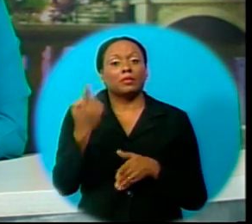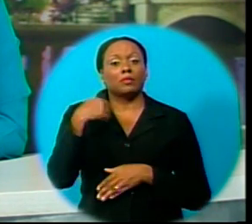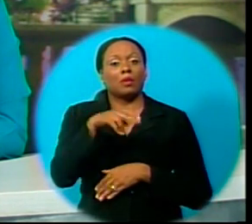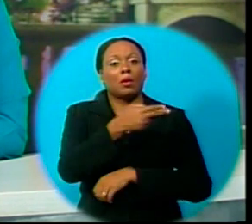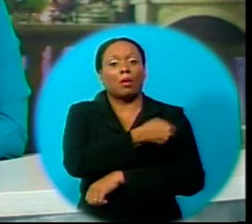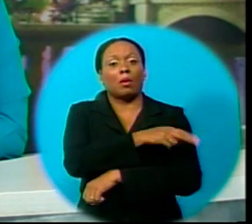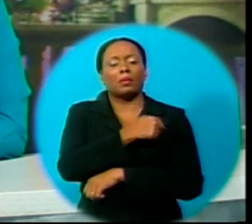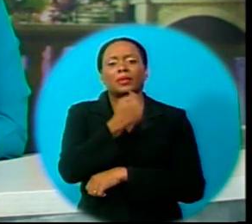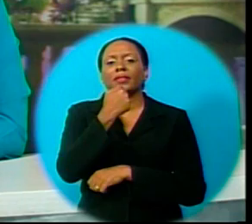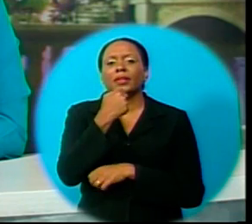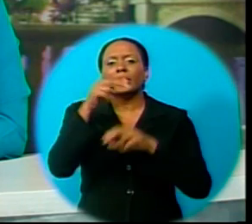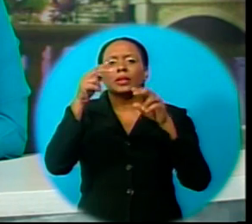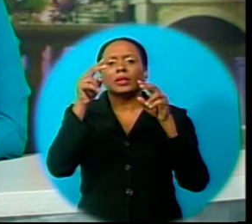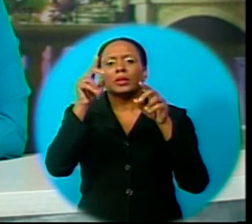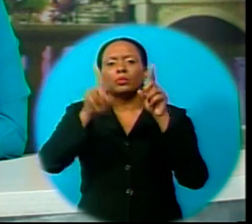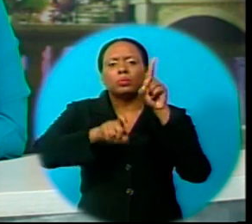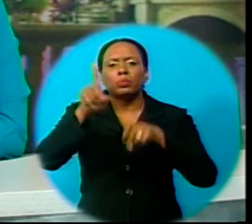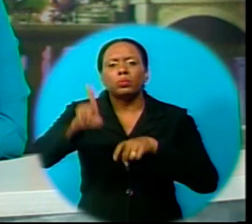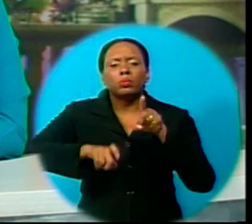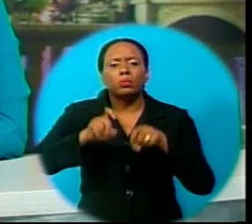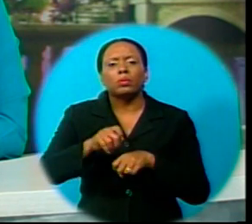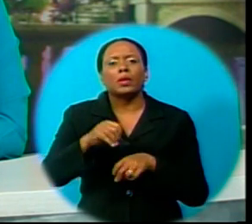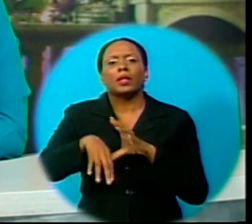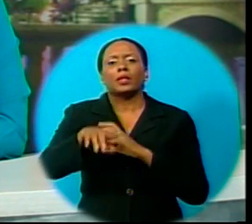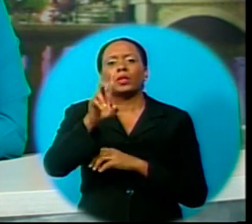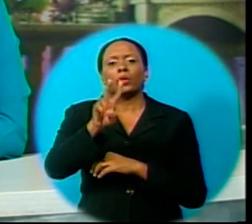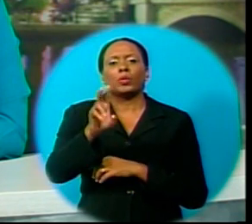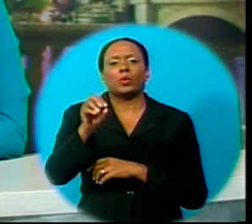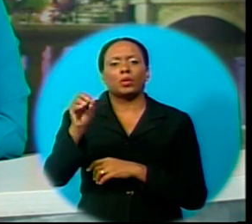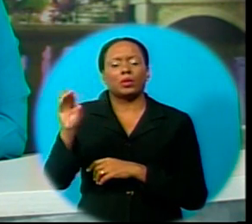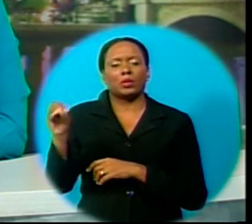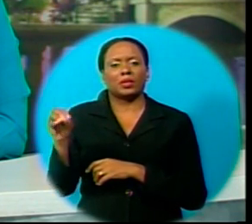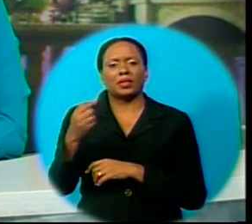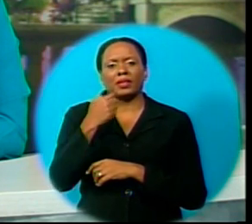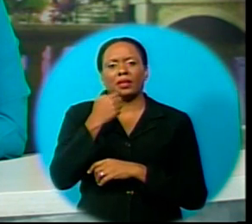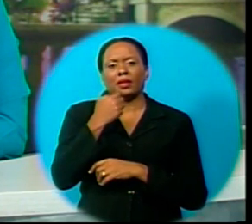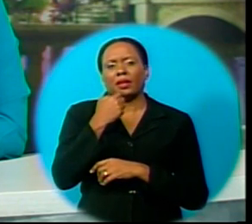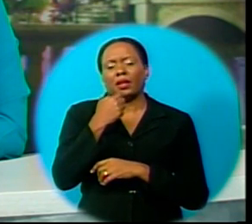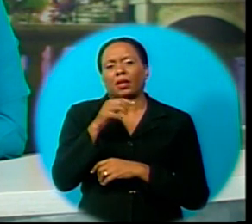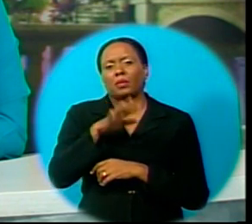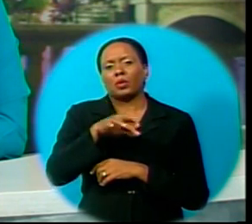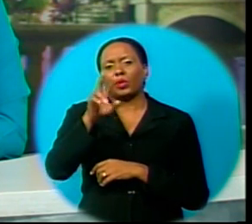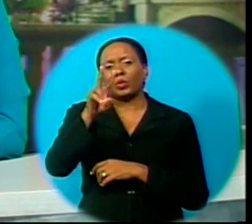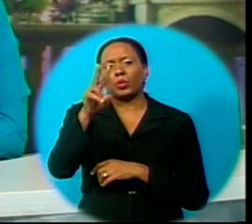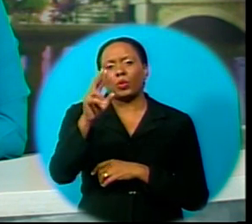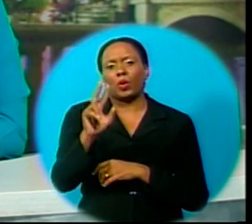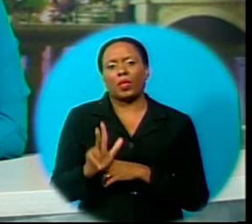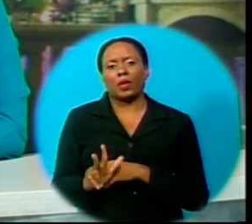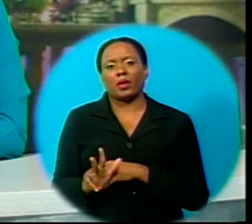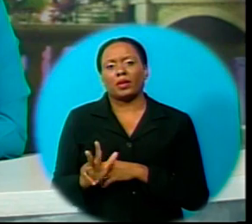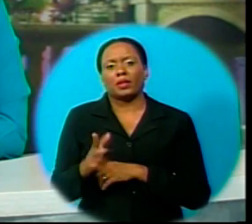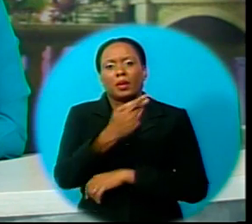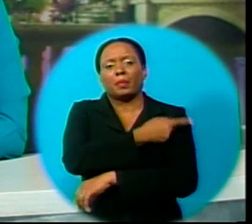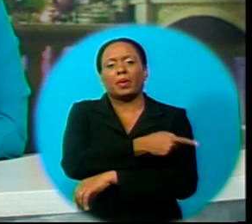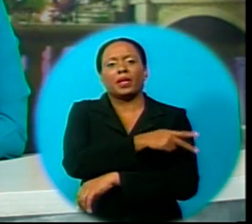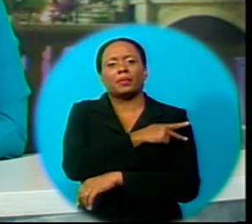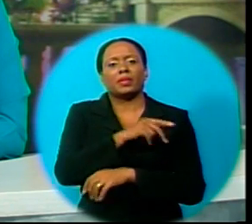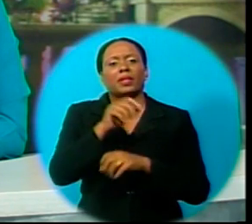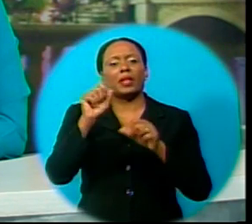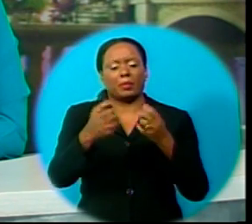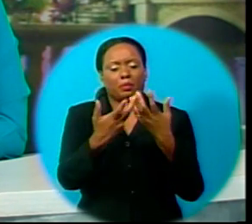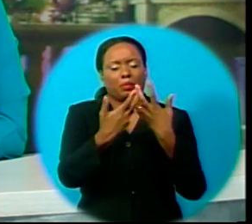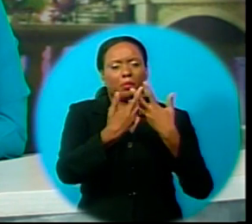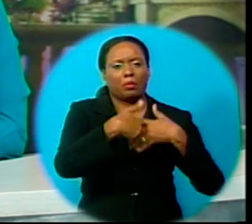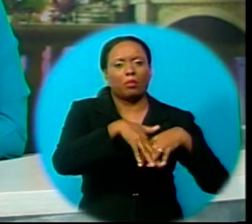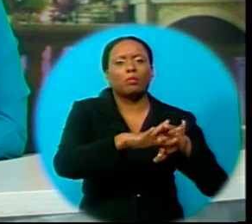David Leacock, says a survey done in 2000 showed 2/3 of the patients there could be managed in wider society. In addition, he